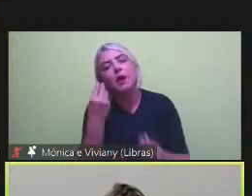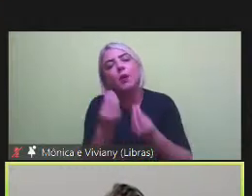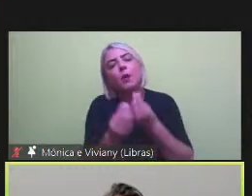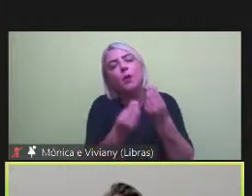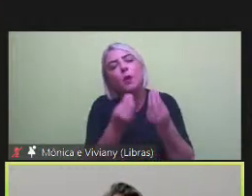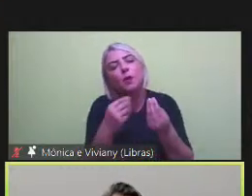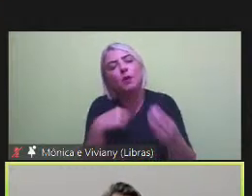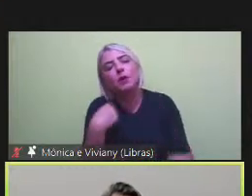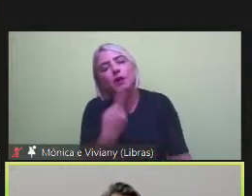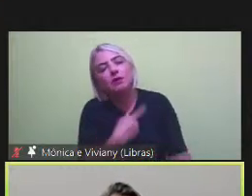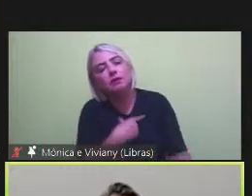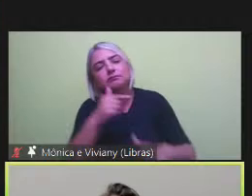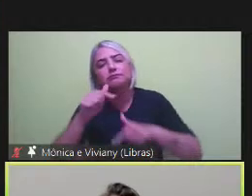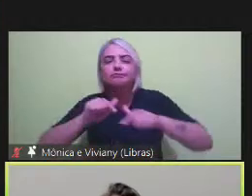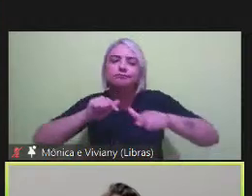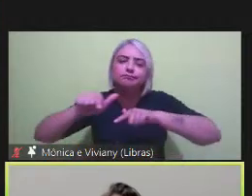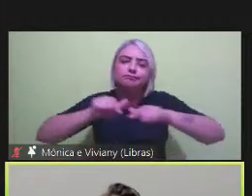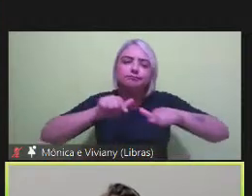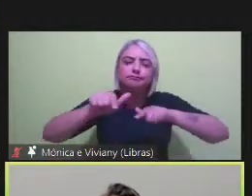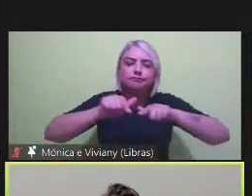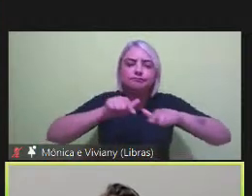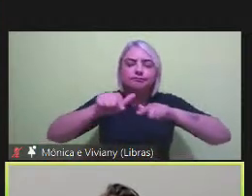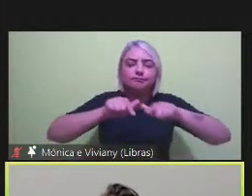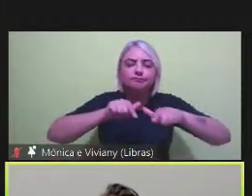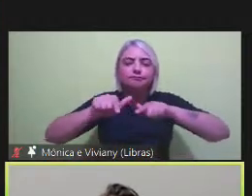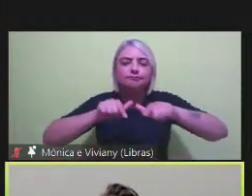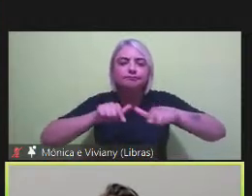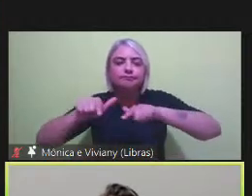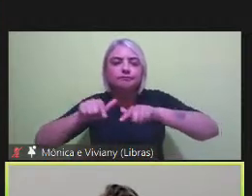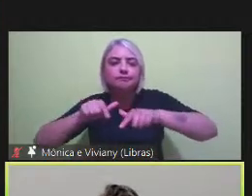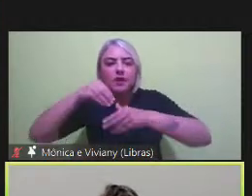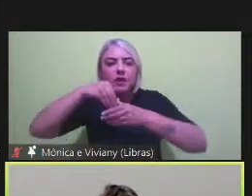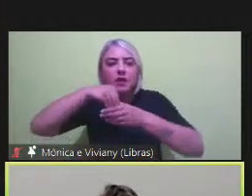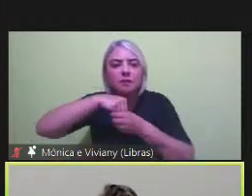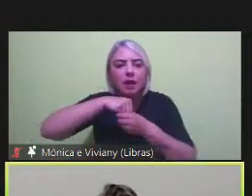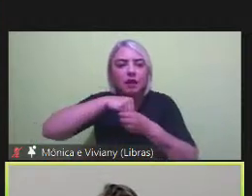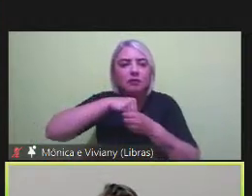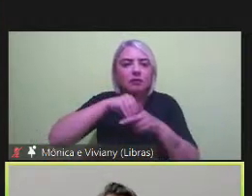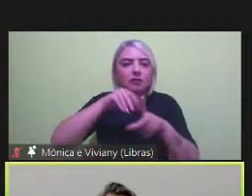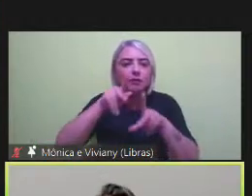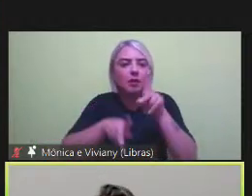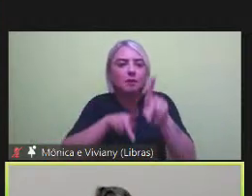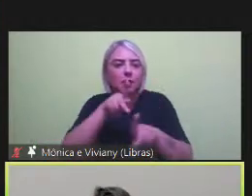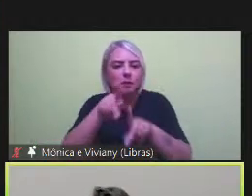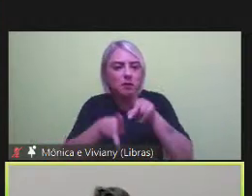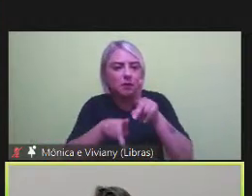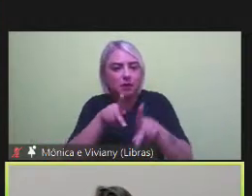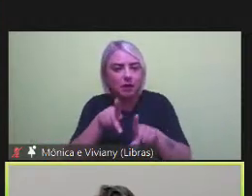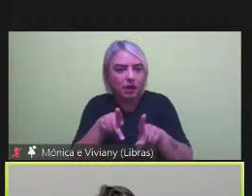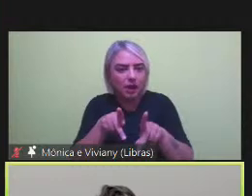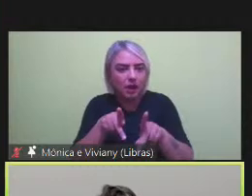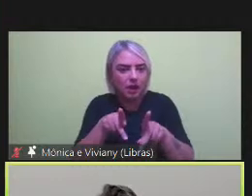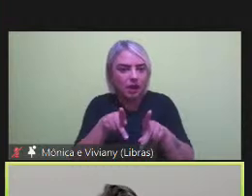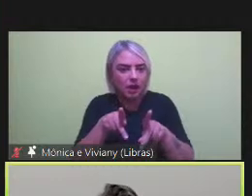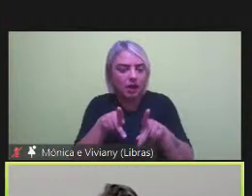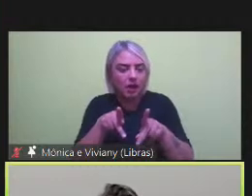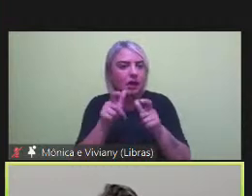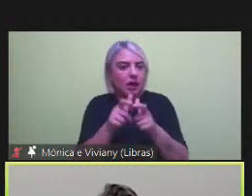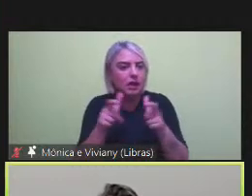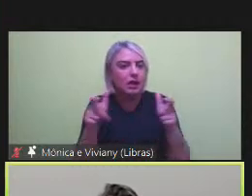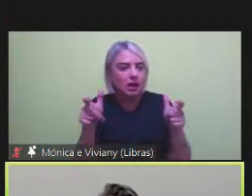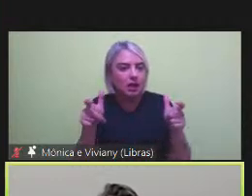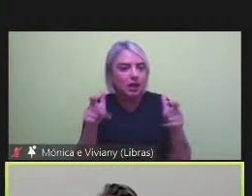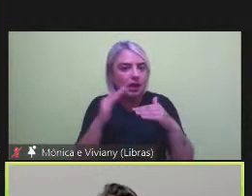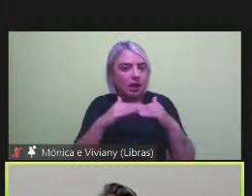And then we would think how we would work this issue within a population that